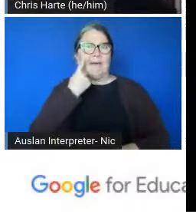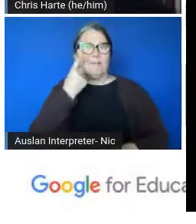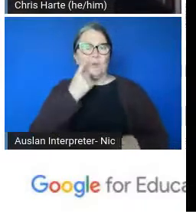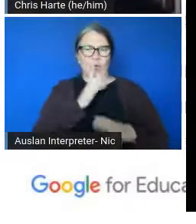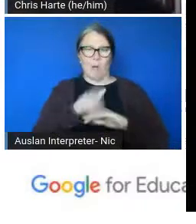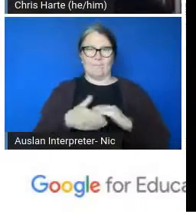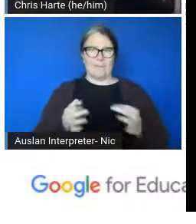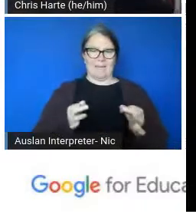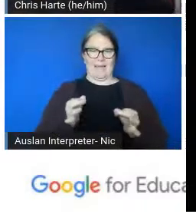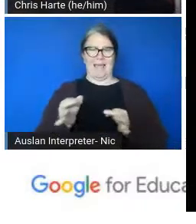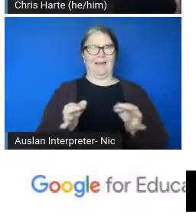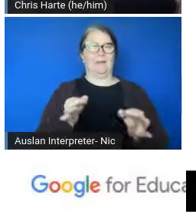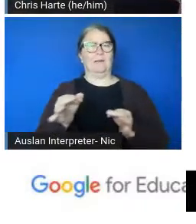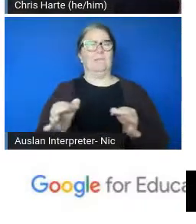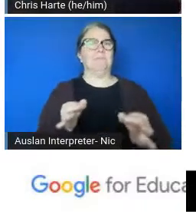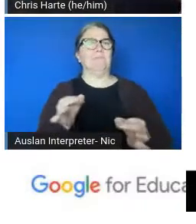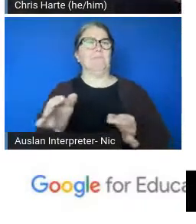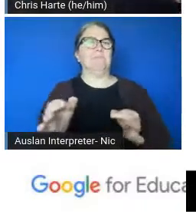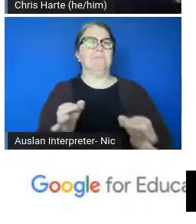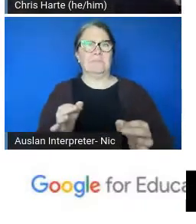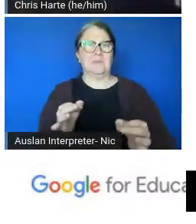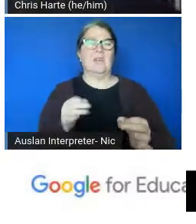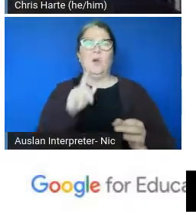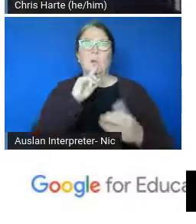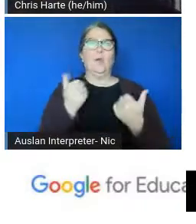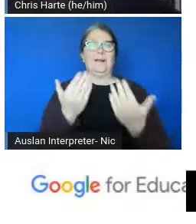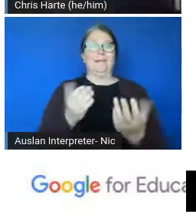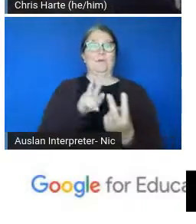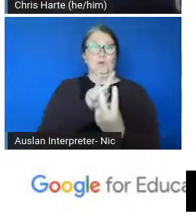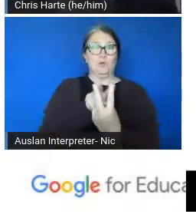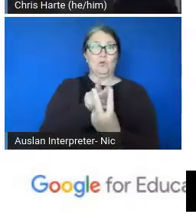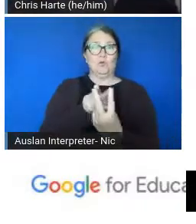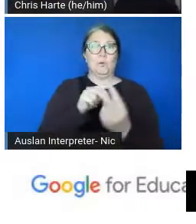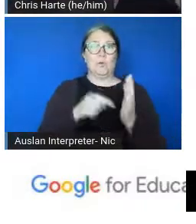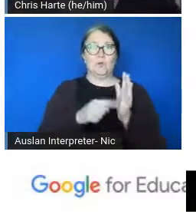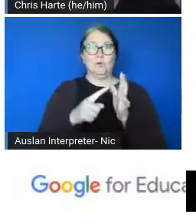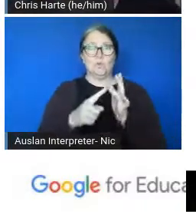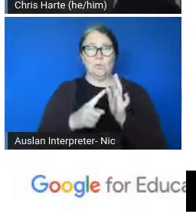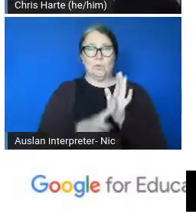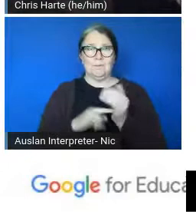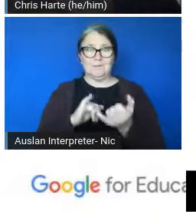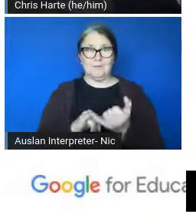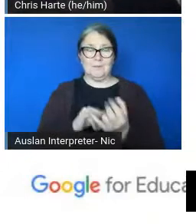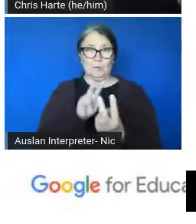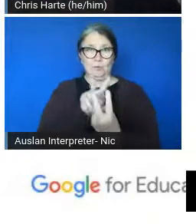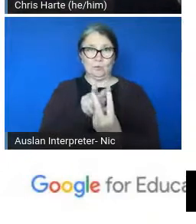planning. And we're going to give you 2 tools. Now, the